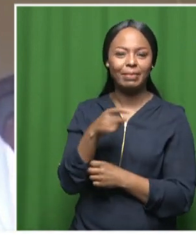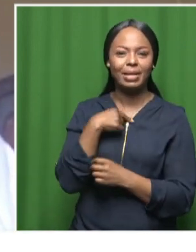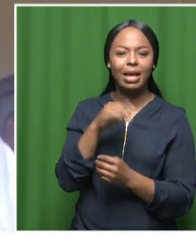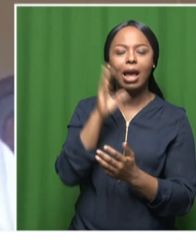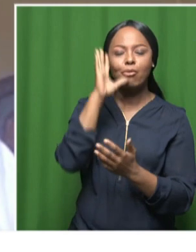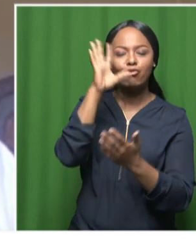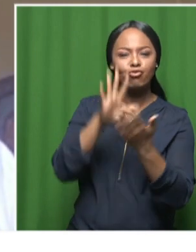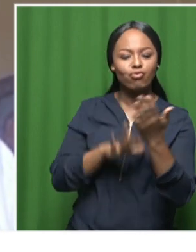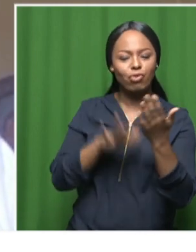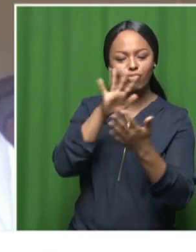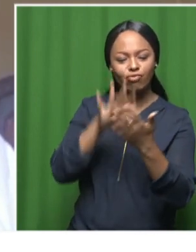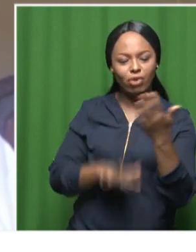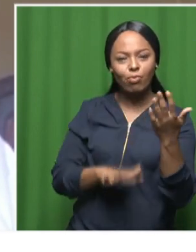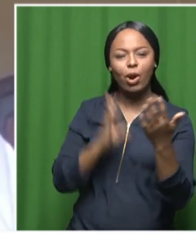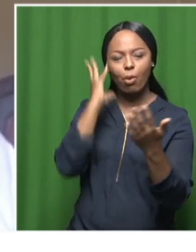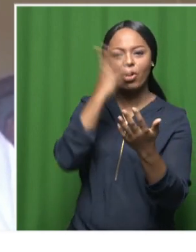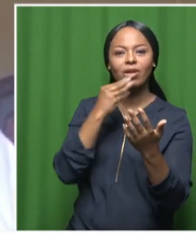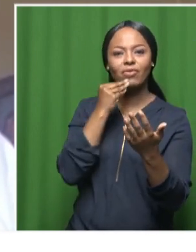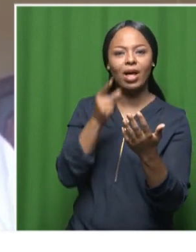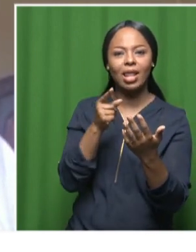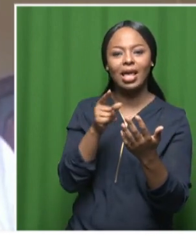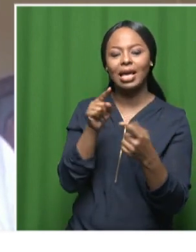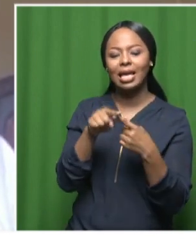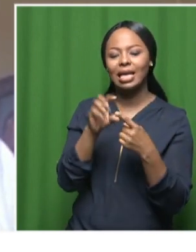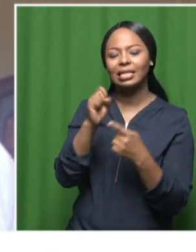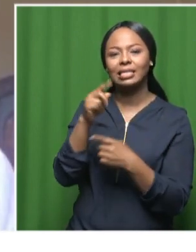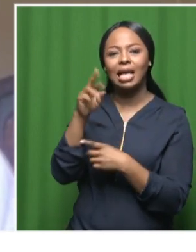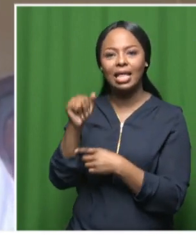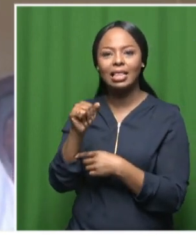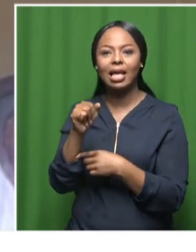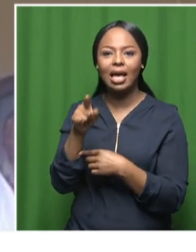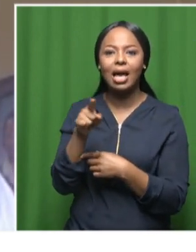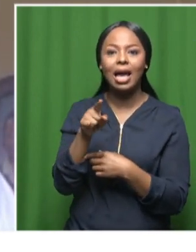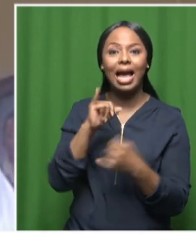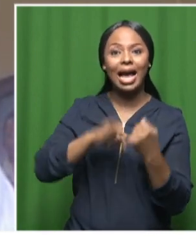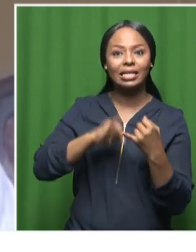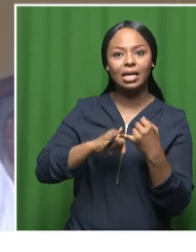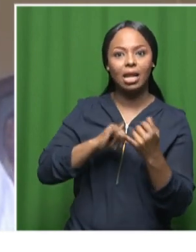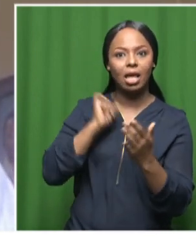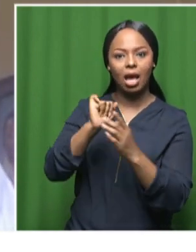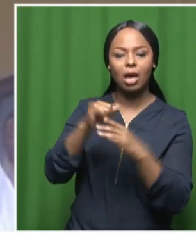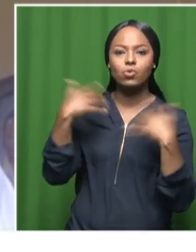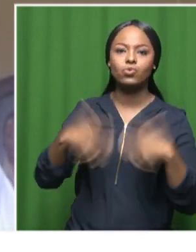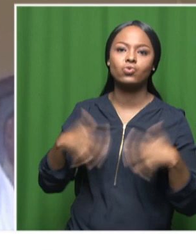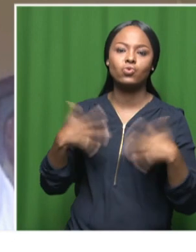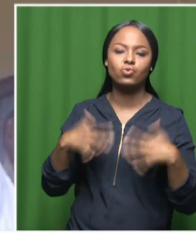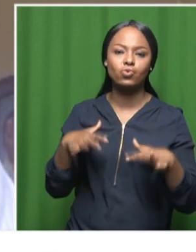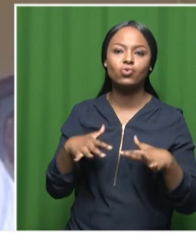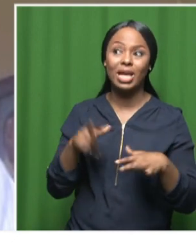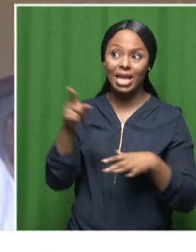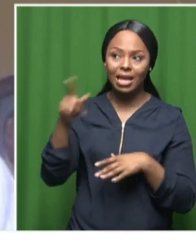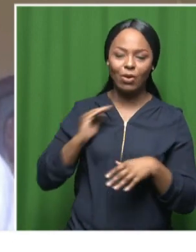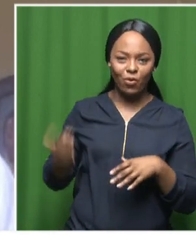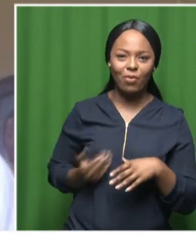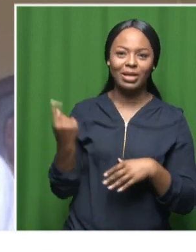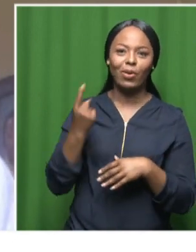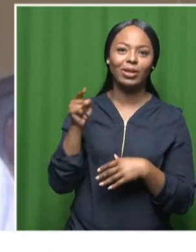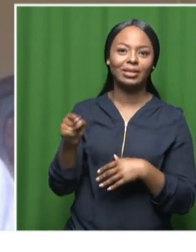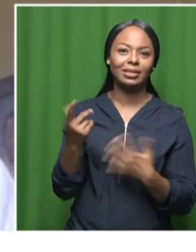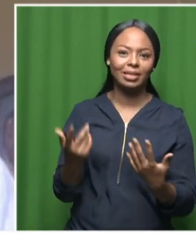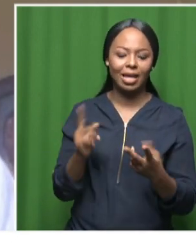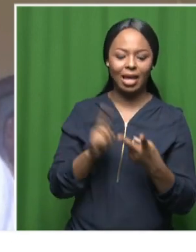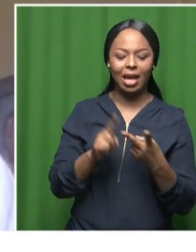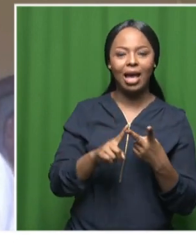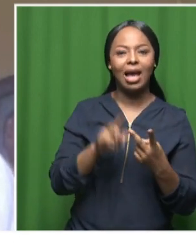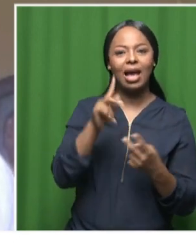article written by Spam Dlalose, who is a singer herself, So the diversity of the roles that women play, I mean, I look at what Atia Khan